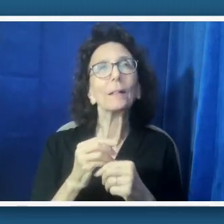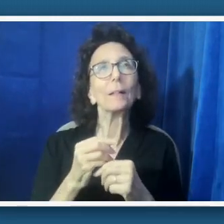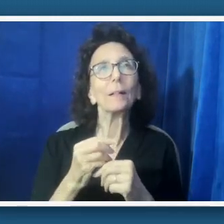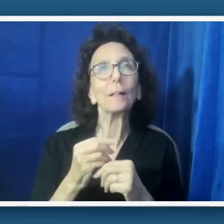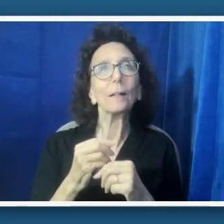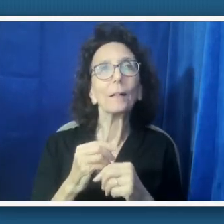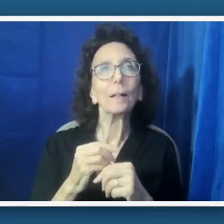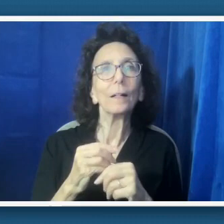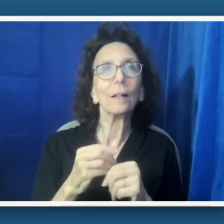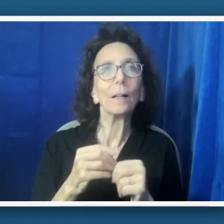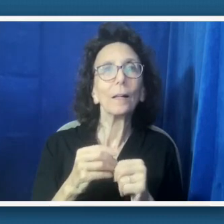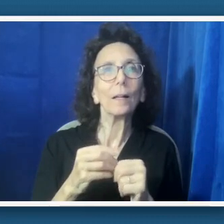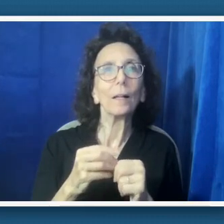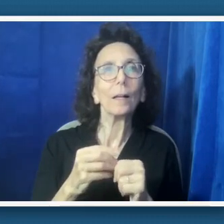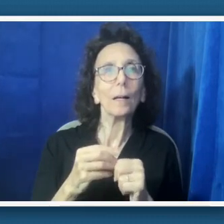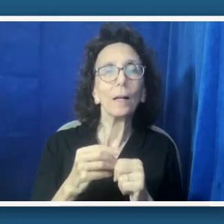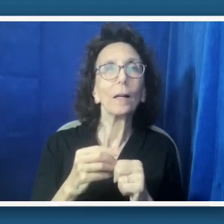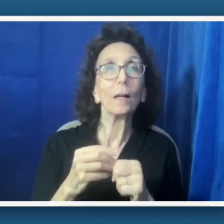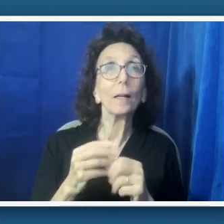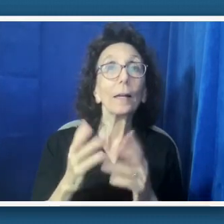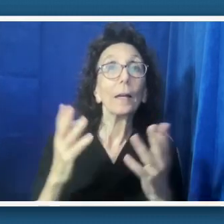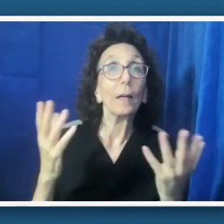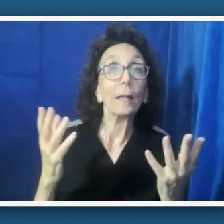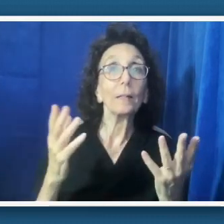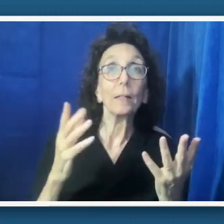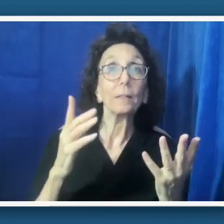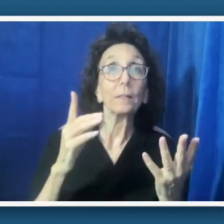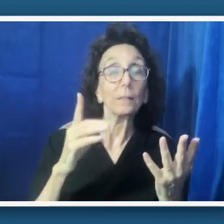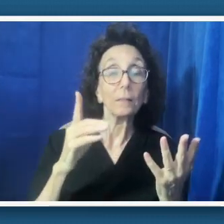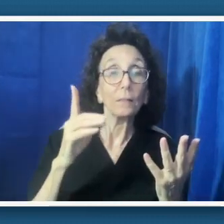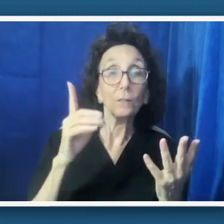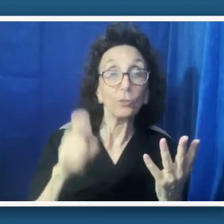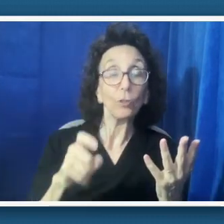tricky to get really definitive information.